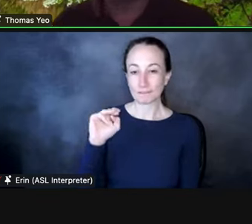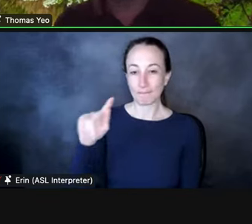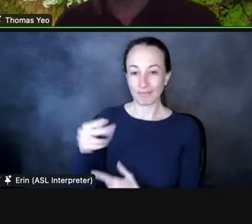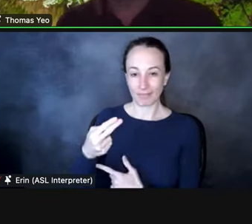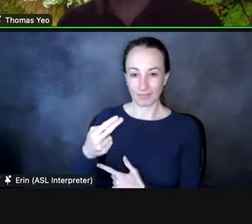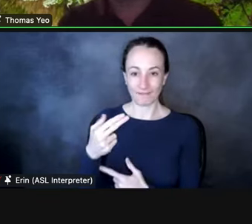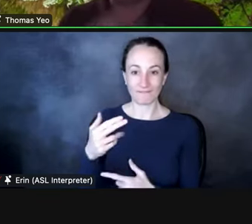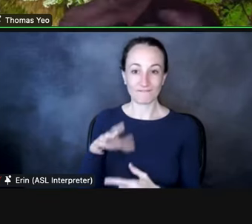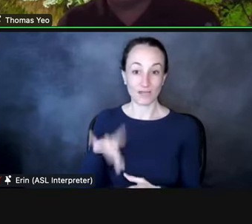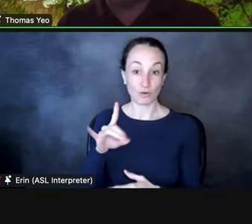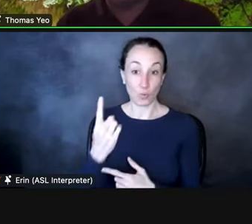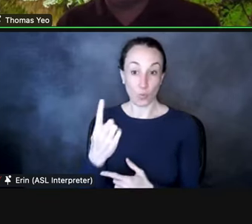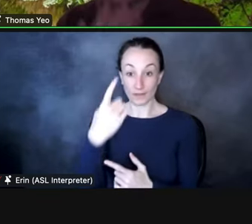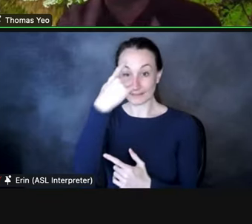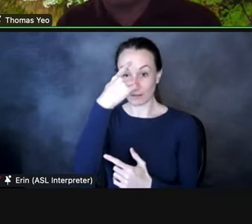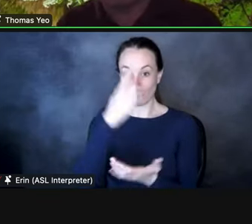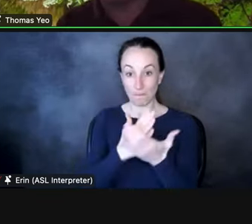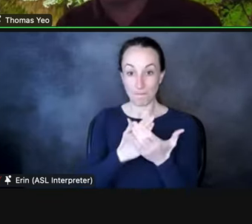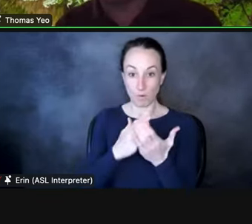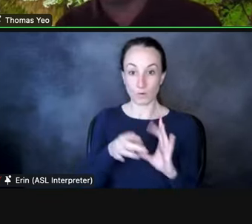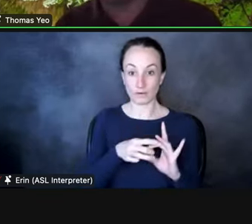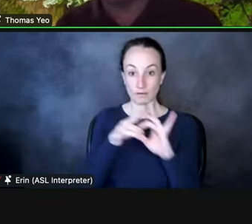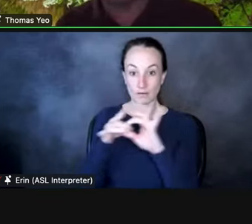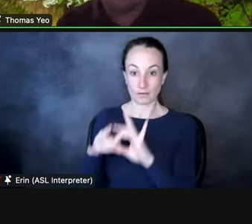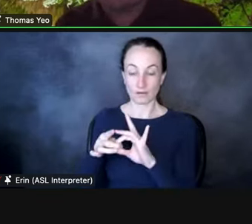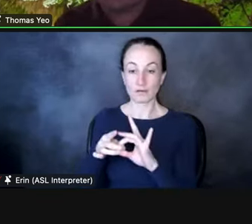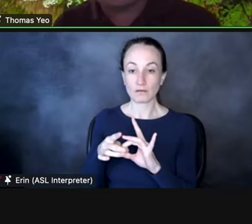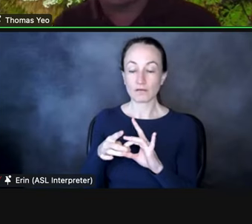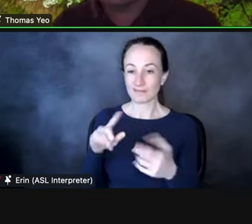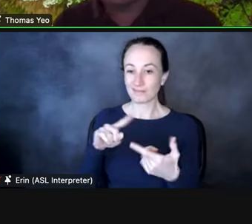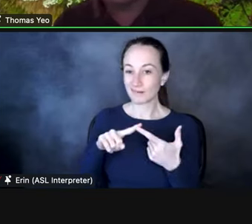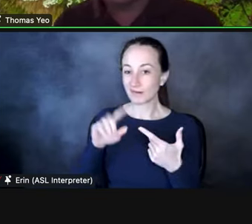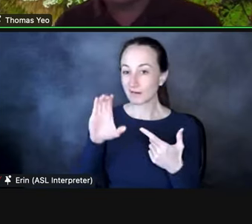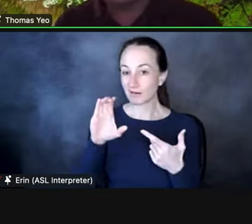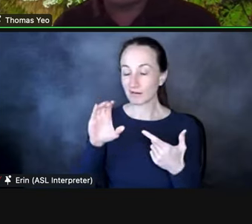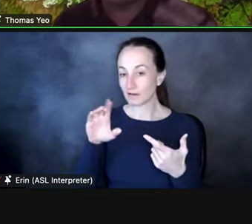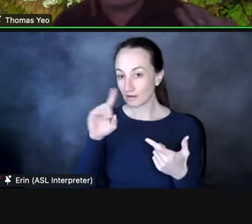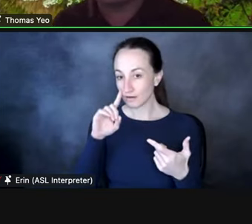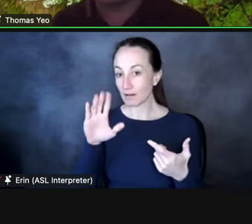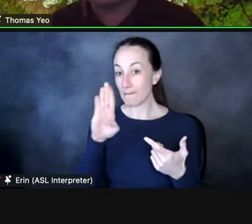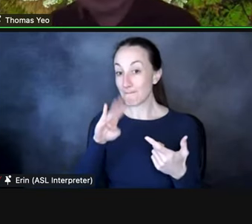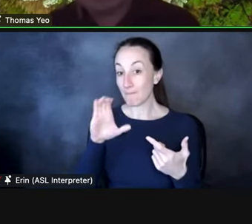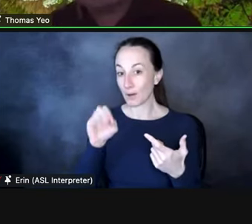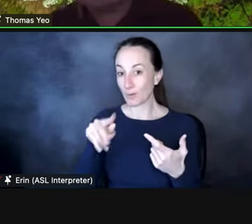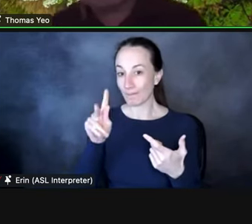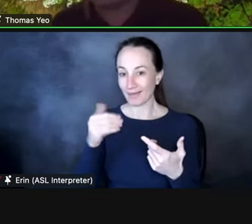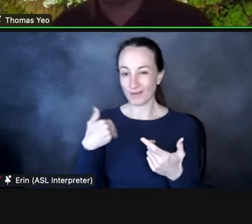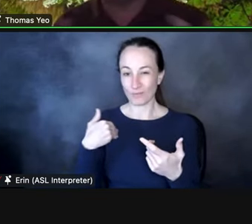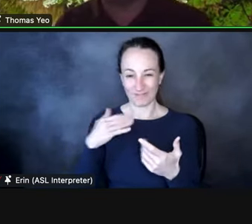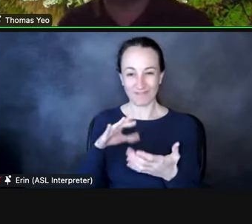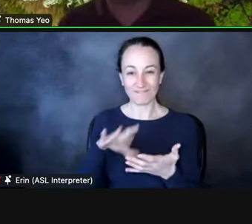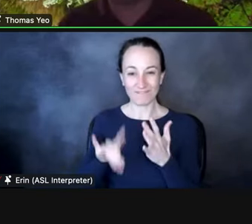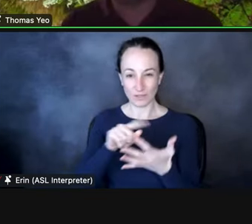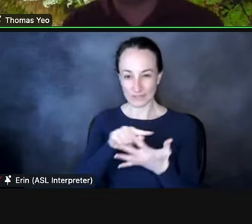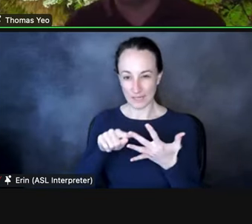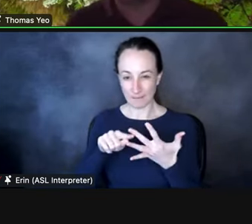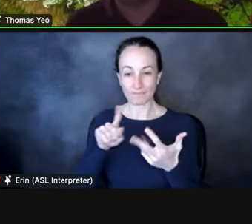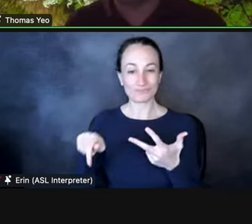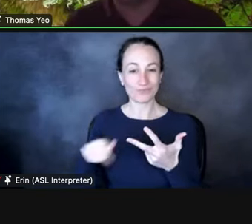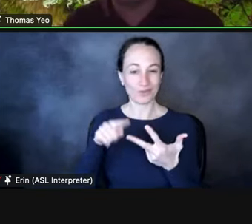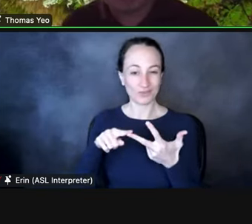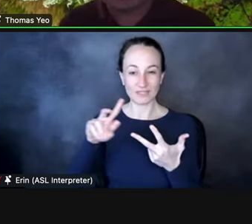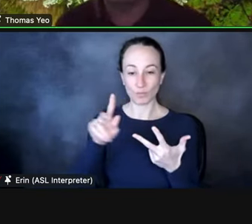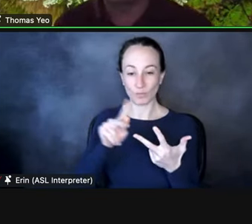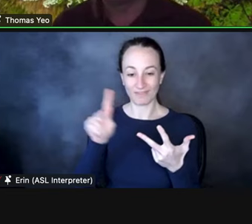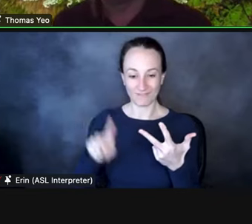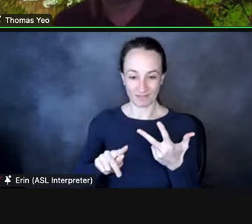project. Carla Miller found several components in the UK Biobank. Same with Cedric Xia in the Philadelphia